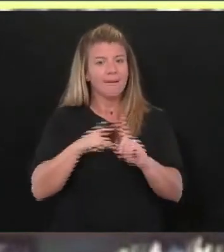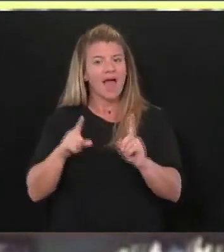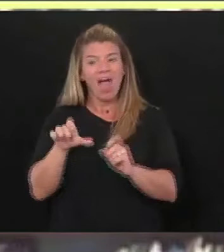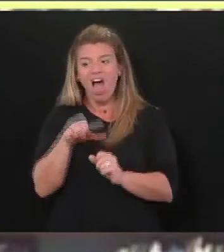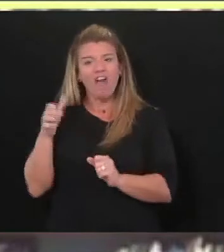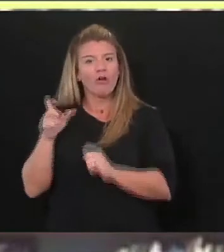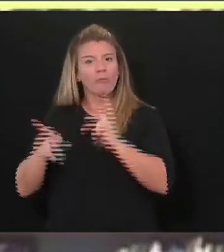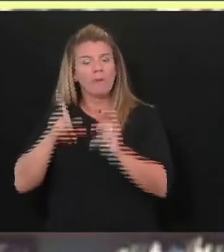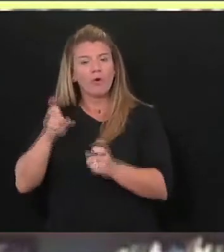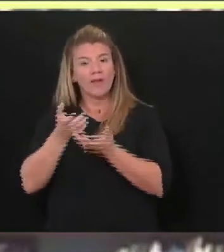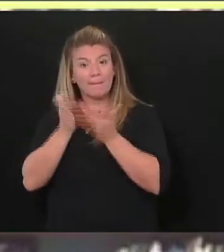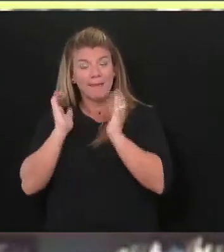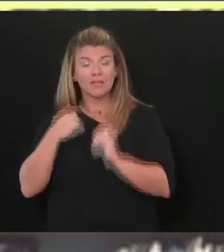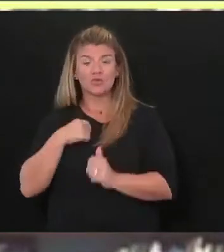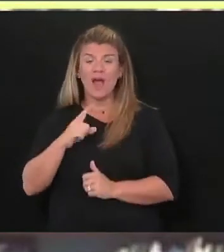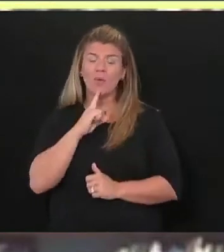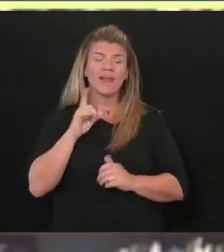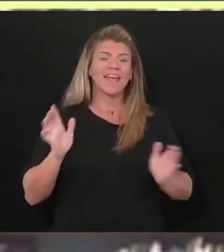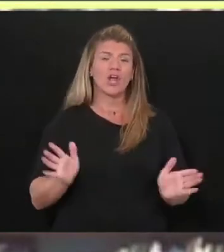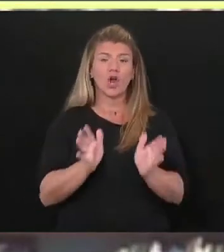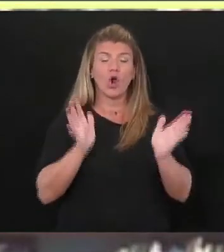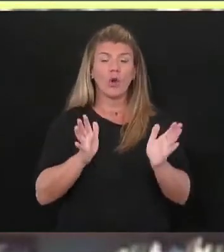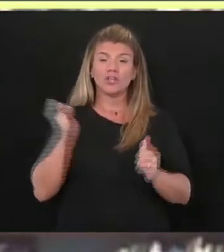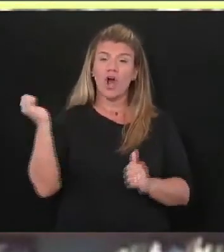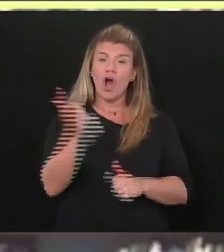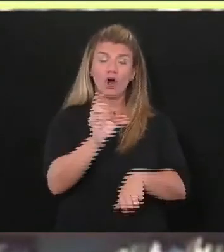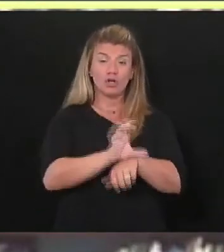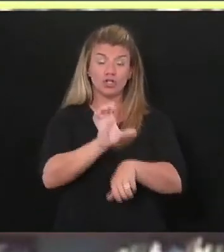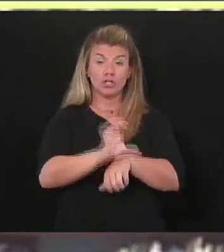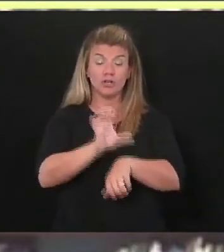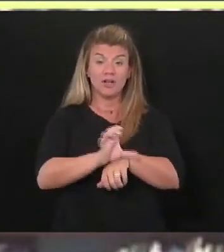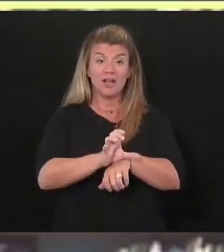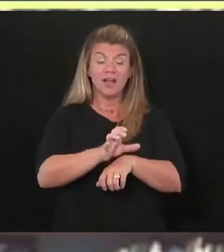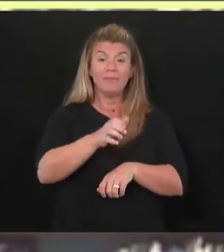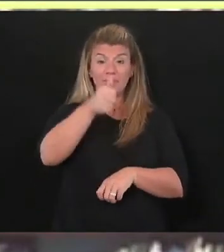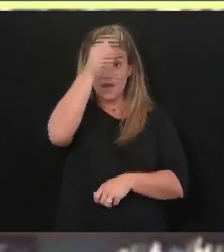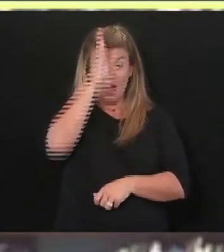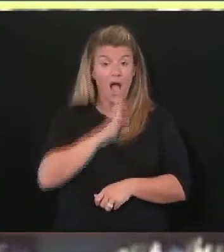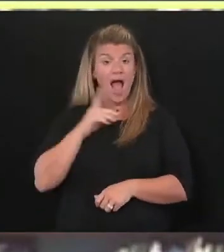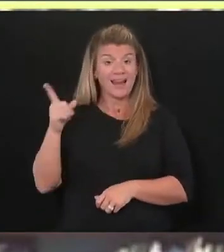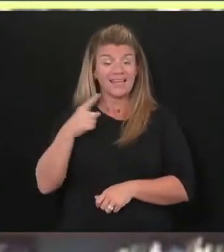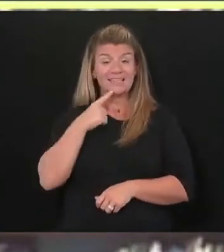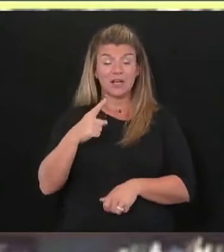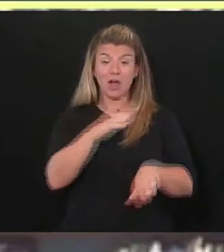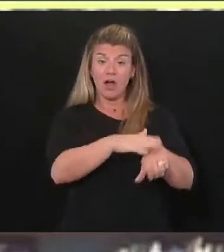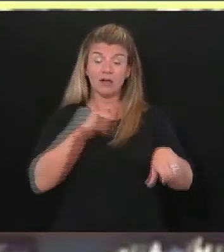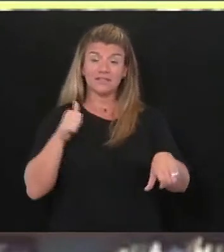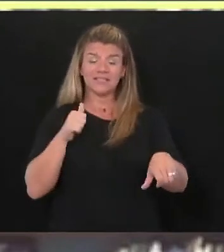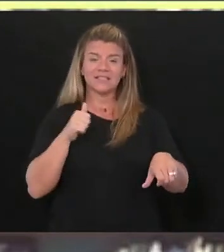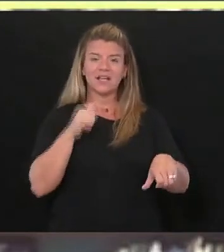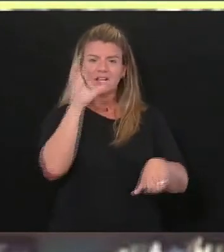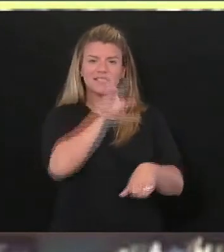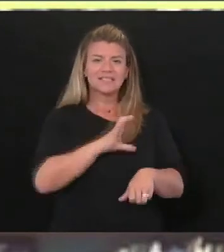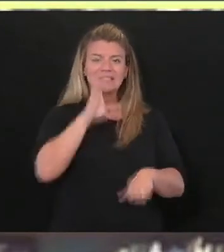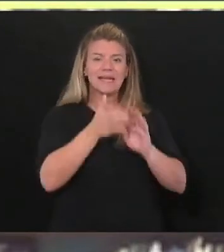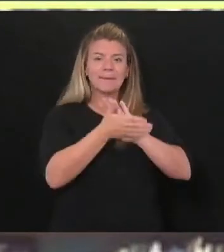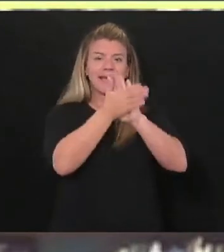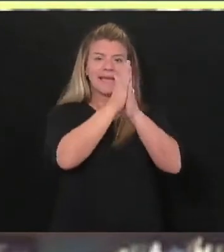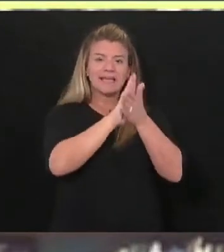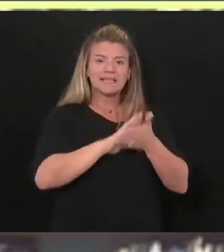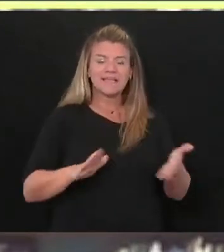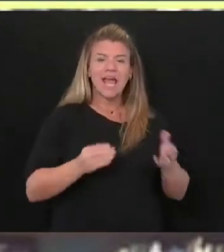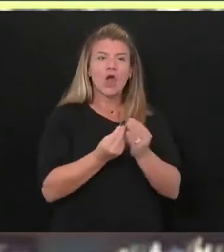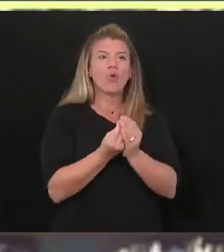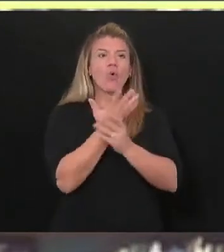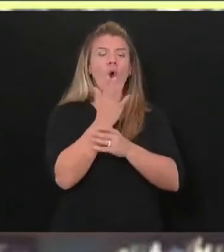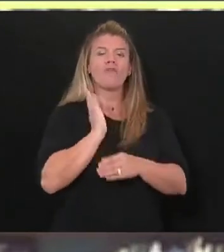would just encourage each and every church to remember, God calls us in Jeremiah to seek the peace and the prosperity of our city, to pray to God for